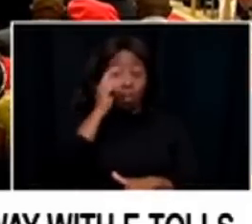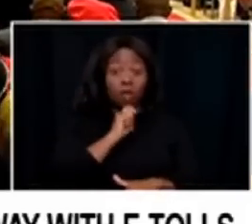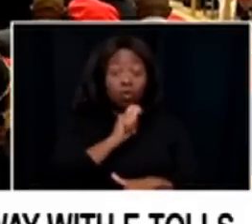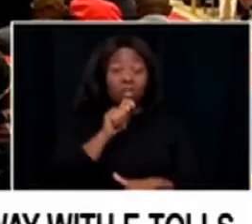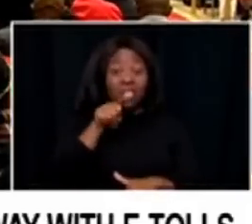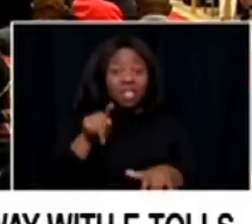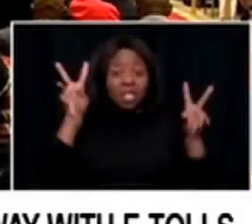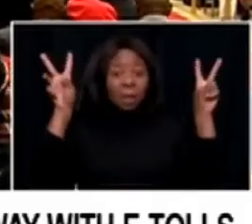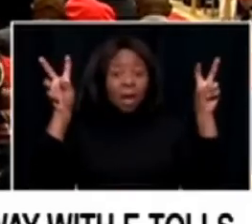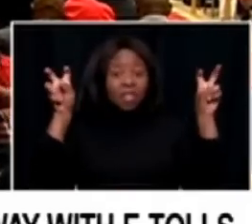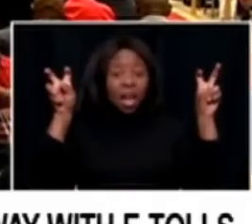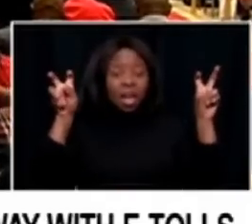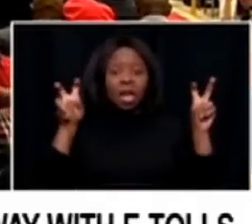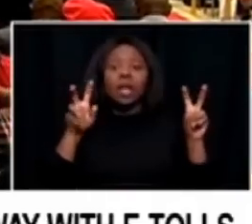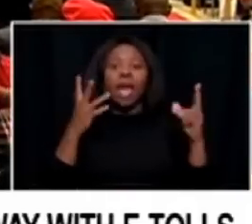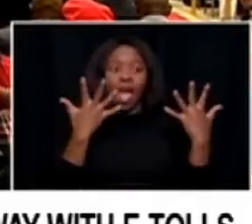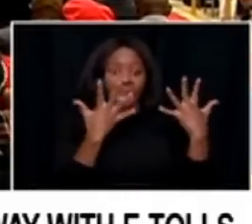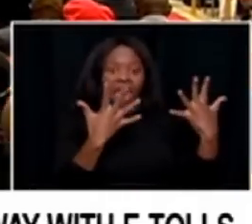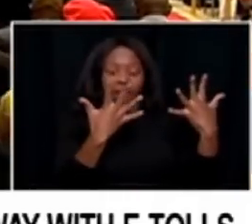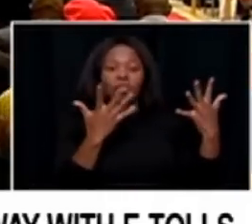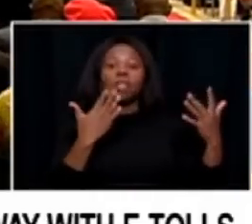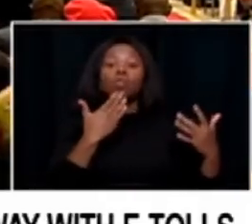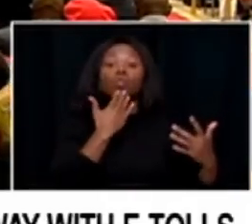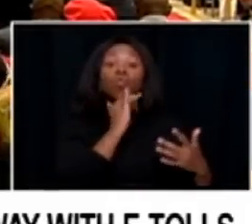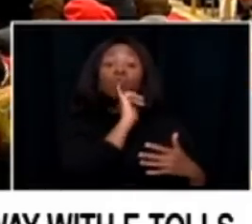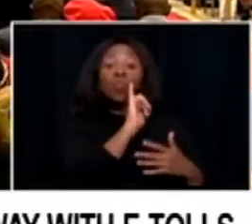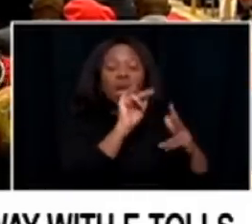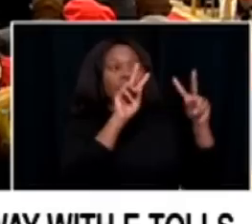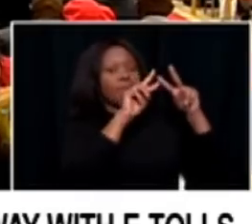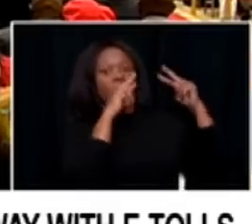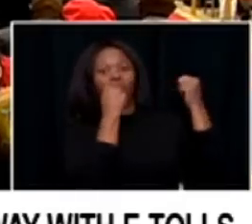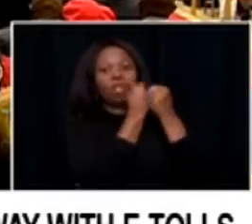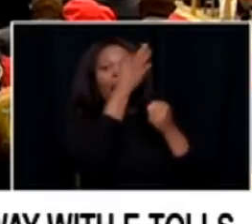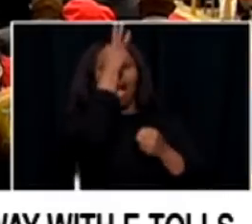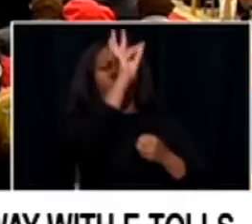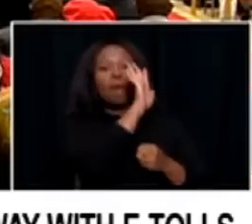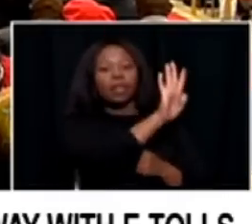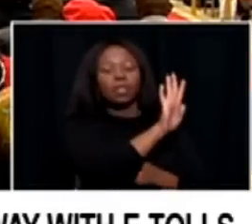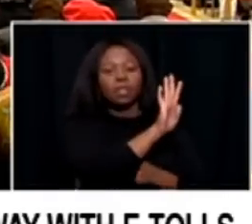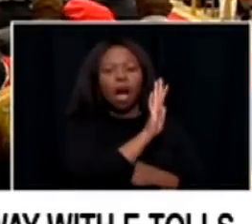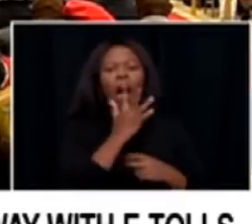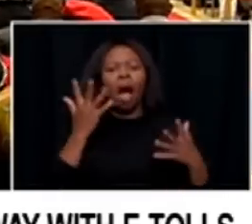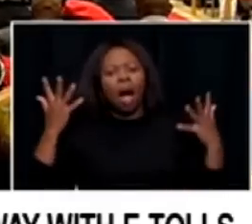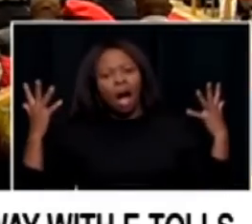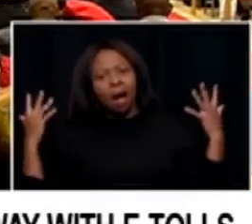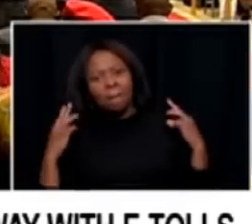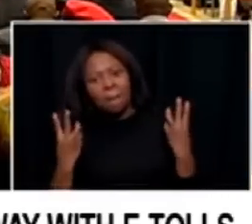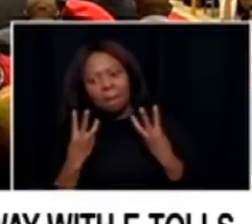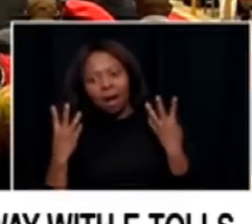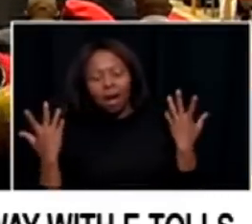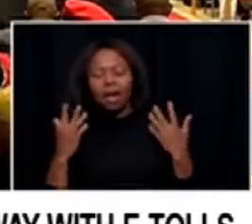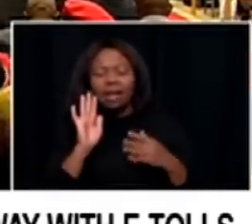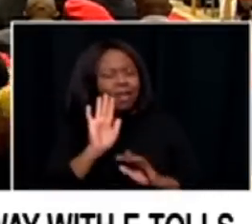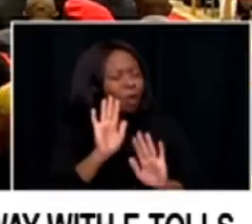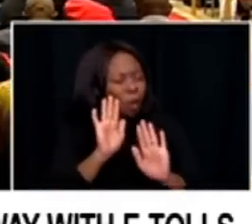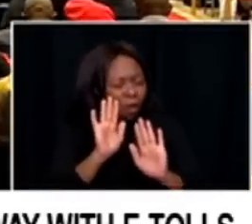This matter is in the hands of national government. One of the province's contentious issues, Makhura